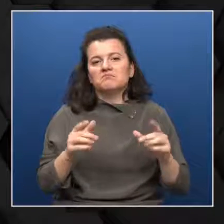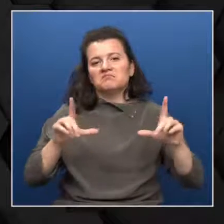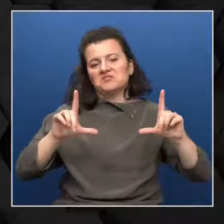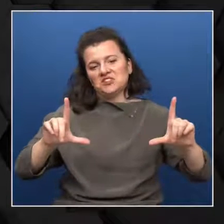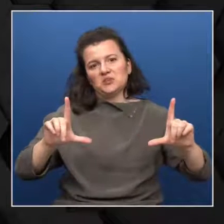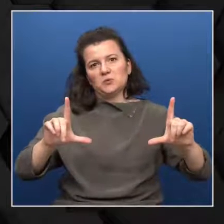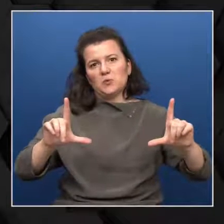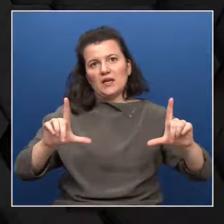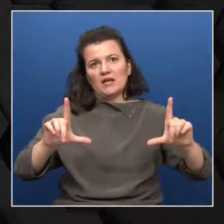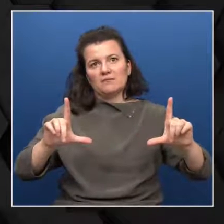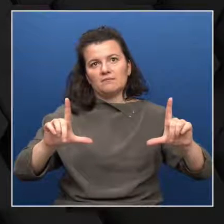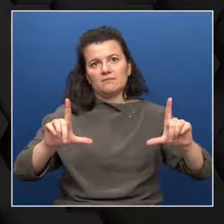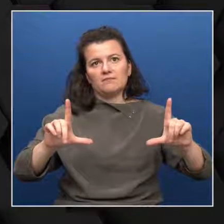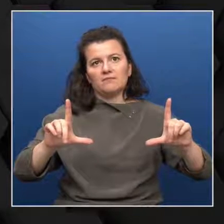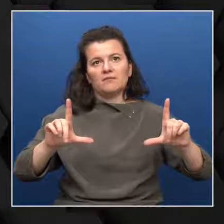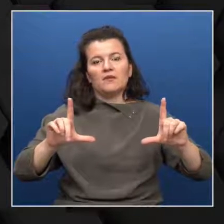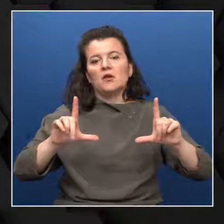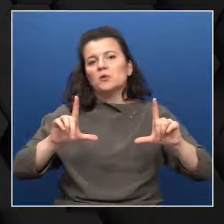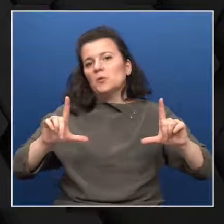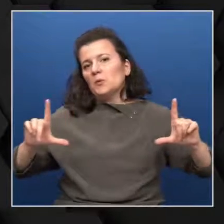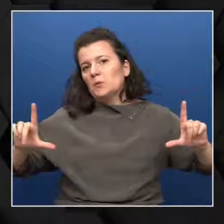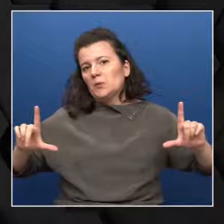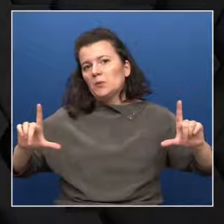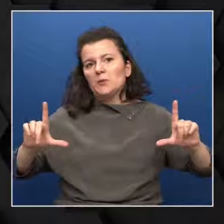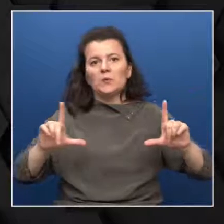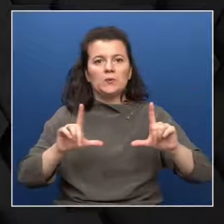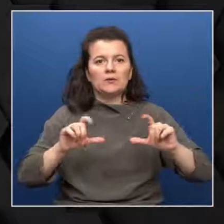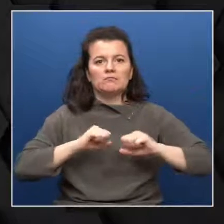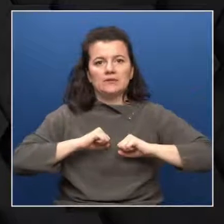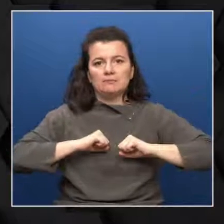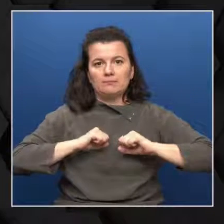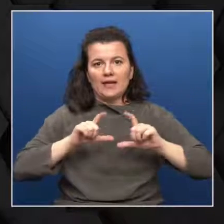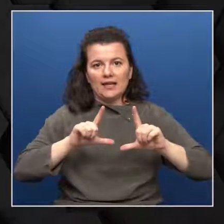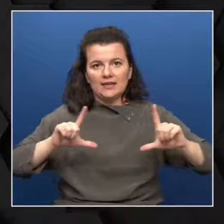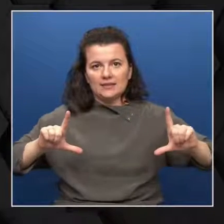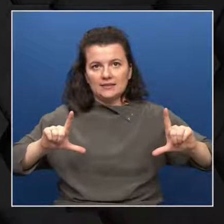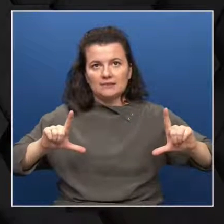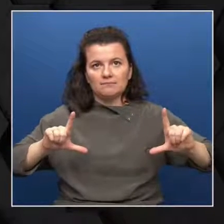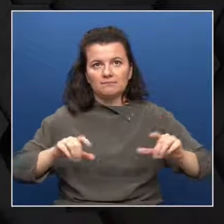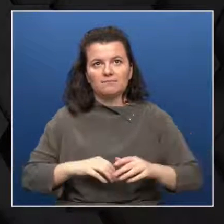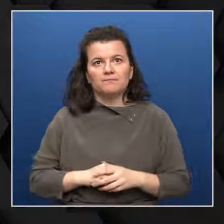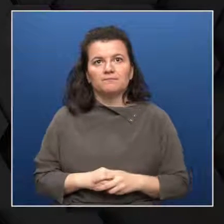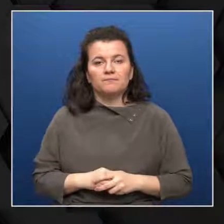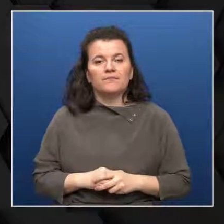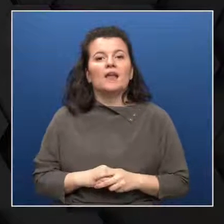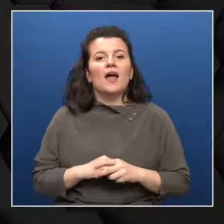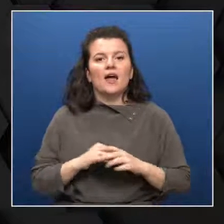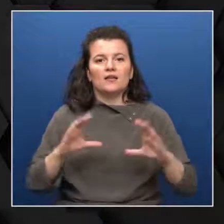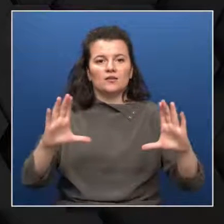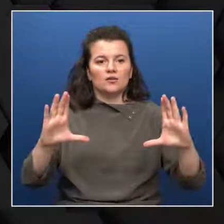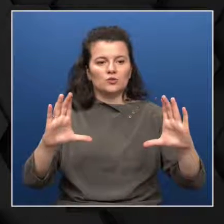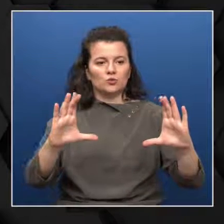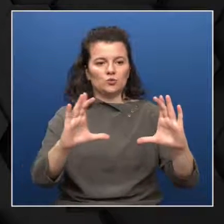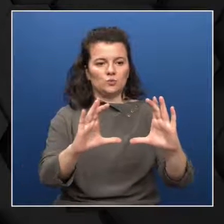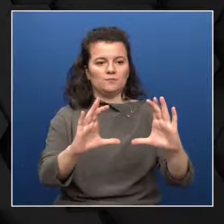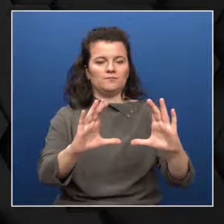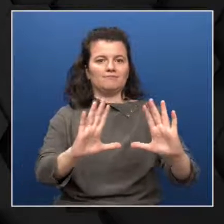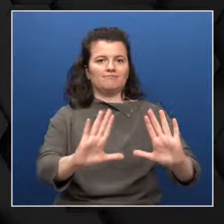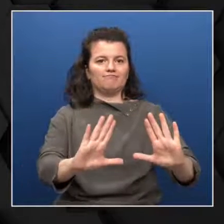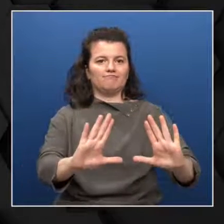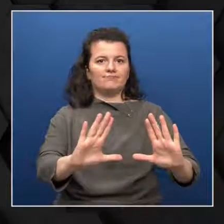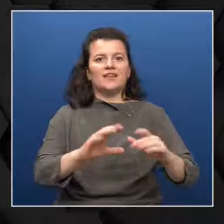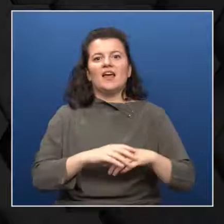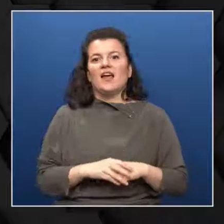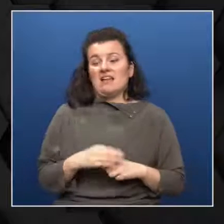to have like this amount of space, and then nicely zoomed in. So that is the